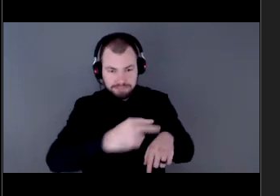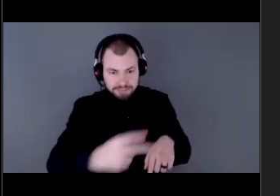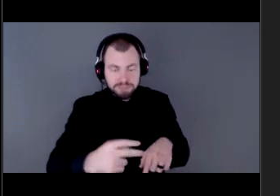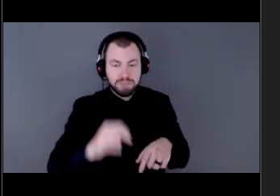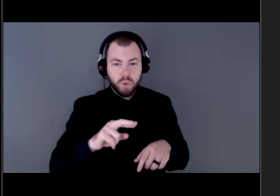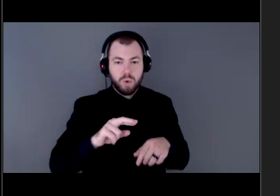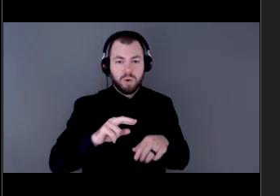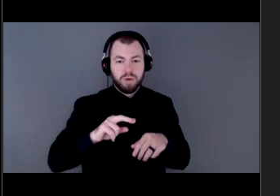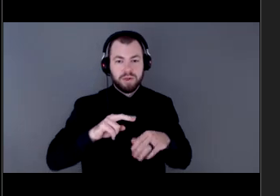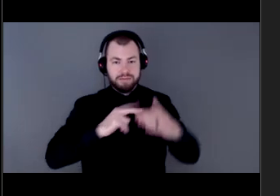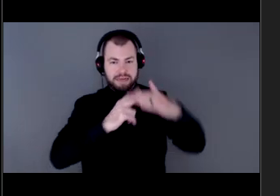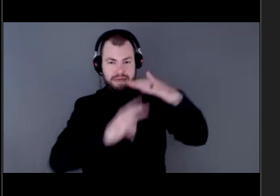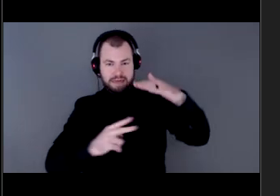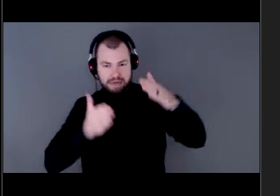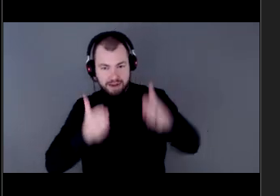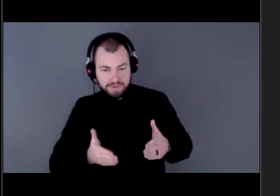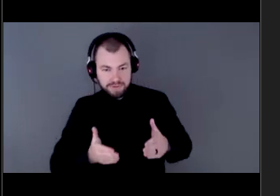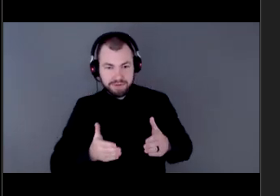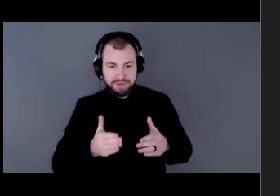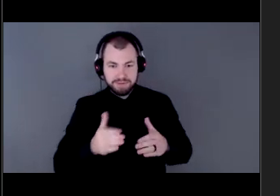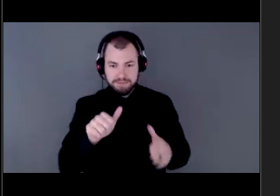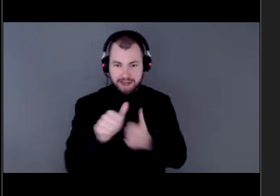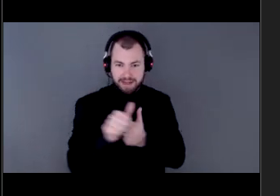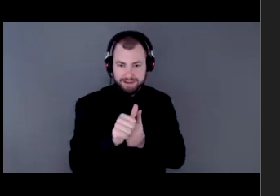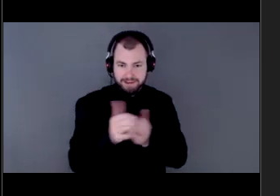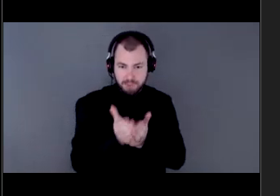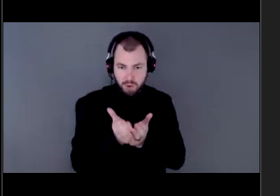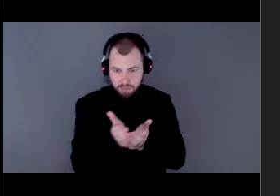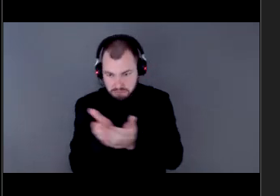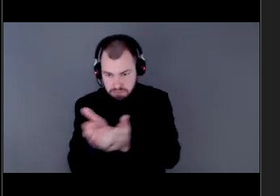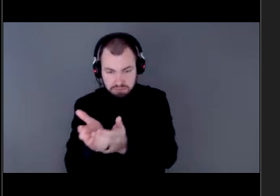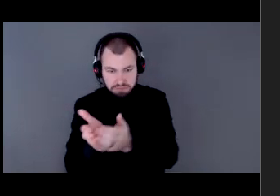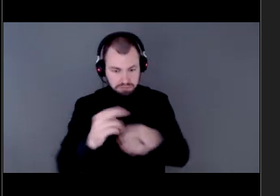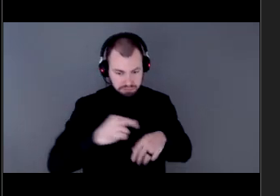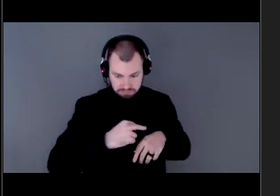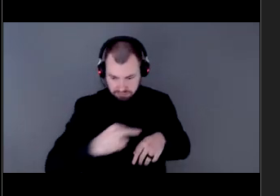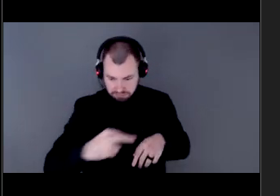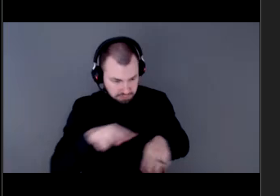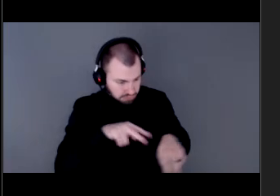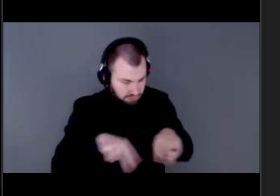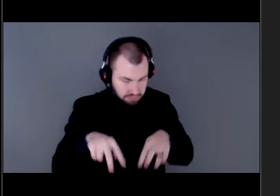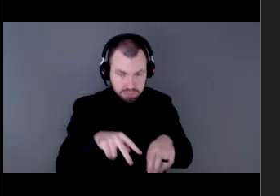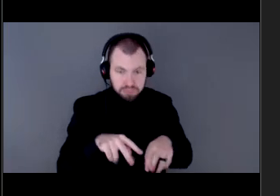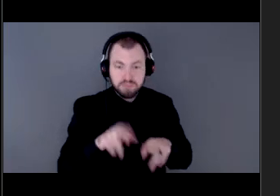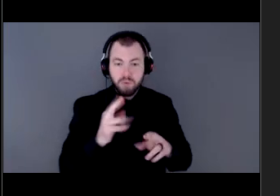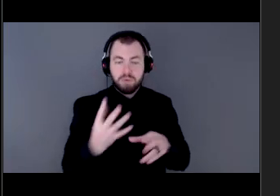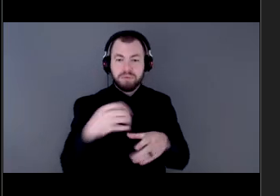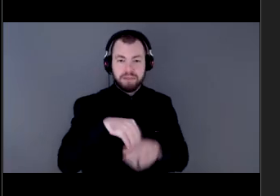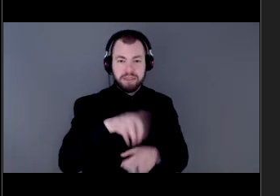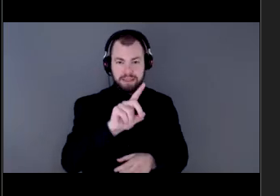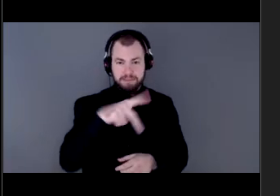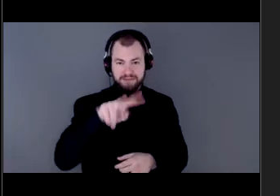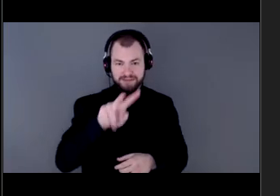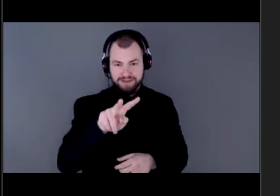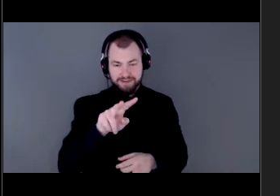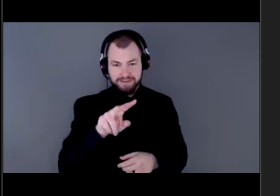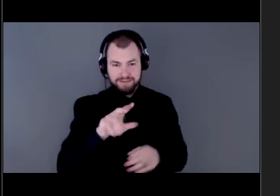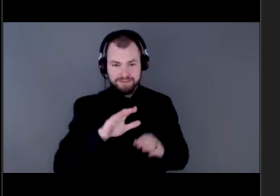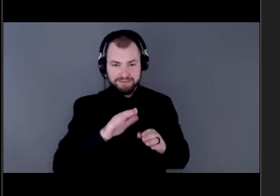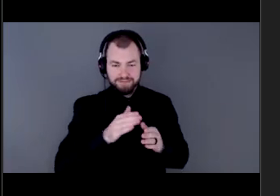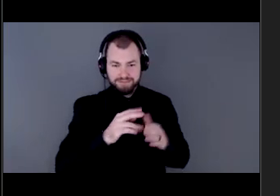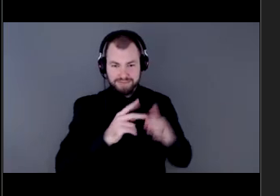they swim or tow a search pattern. We're hoping to integrate diver propulsion vehicles or sea scooters, as